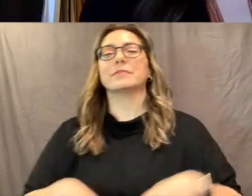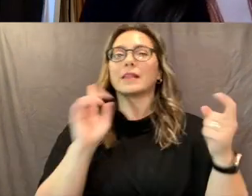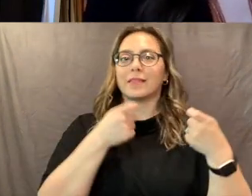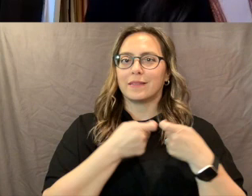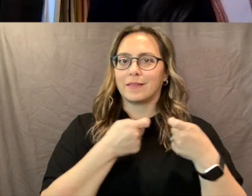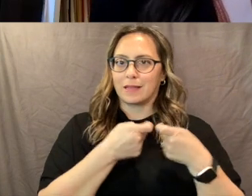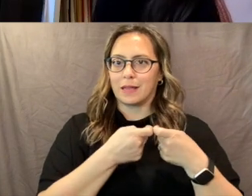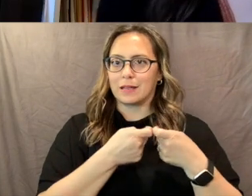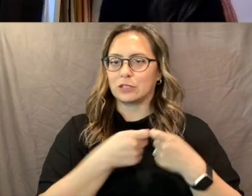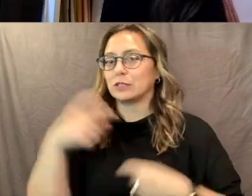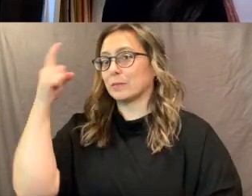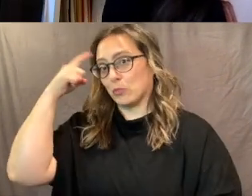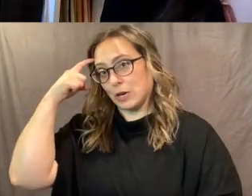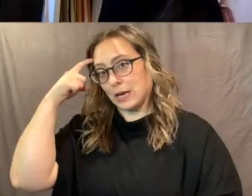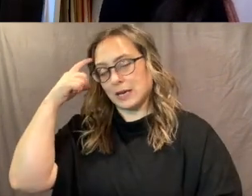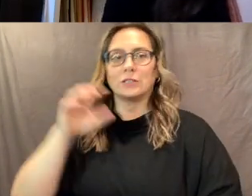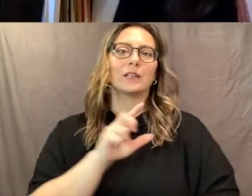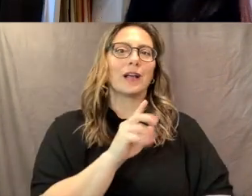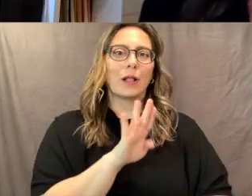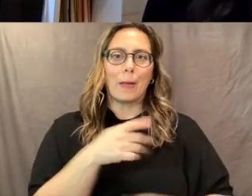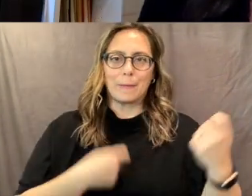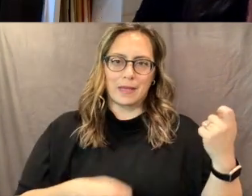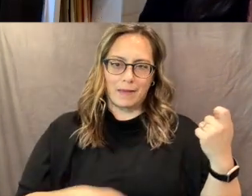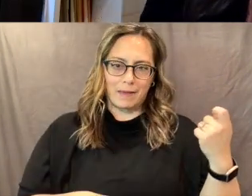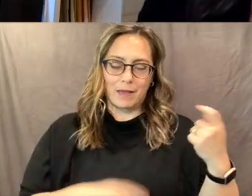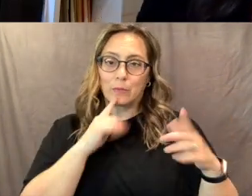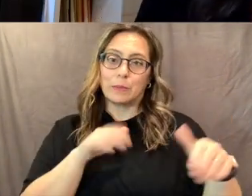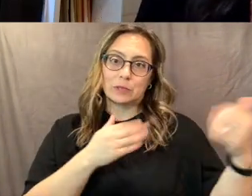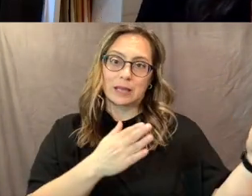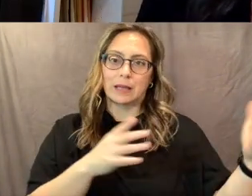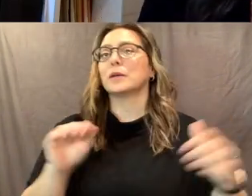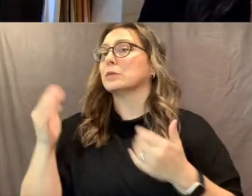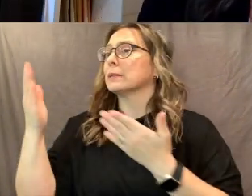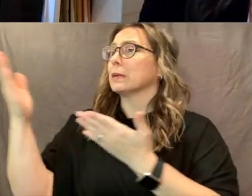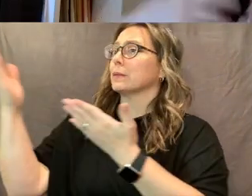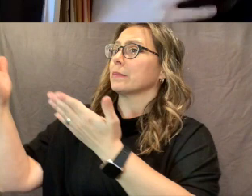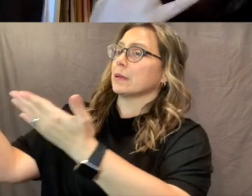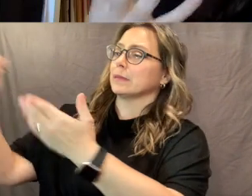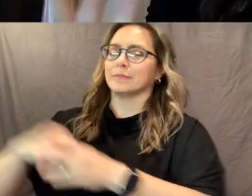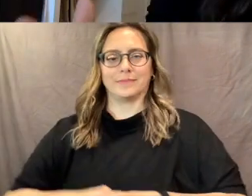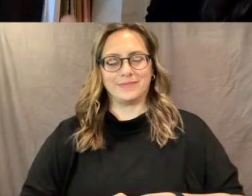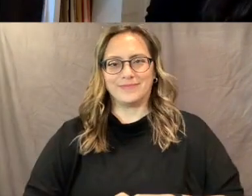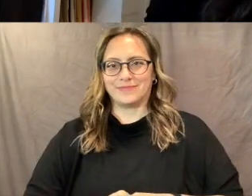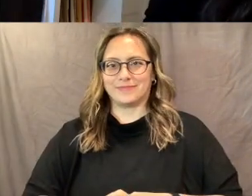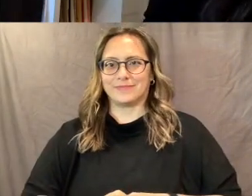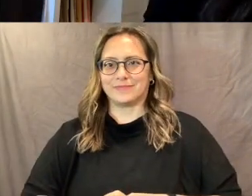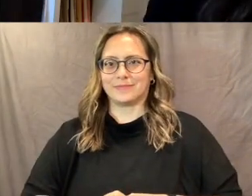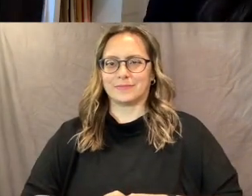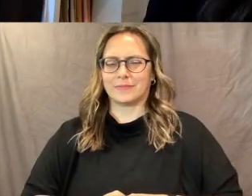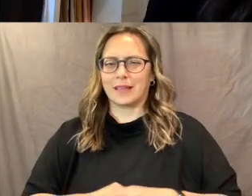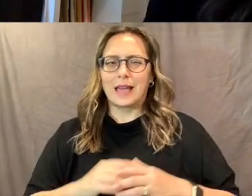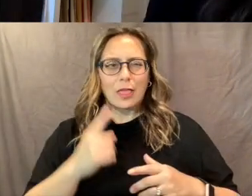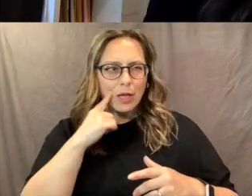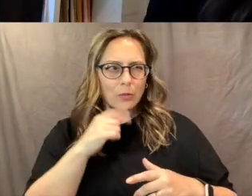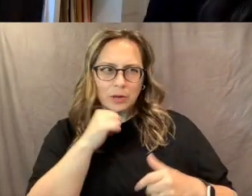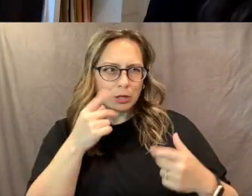We are. The Electric Brains Club Band. And we present to you. Present to you.